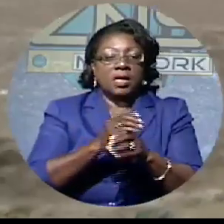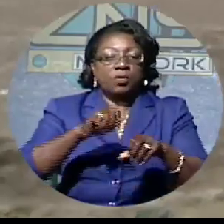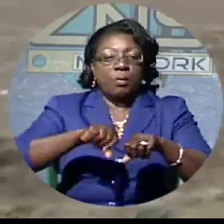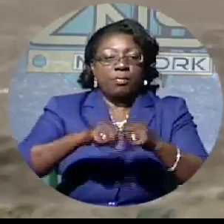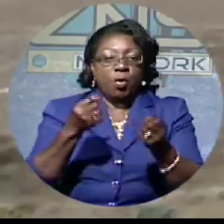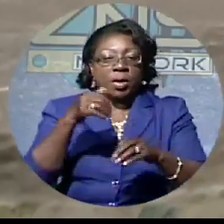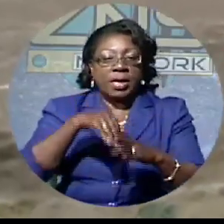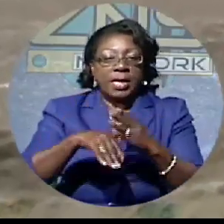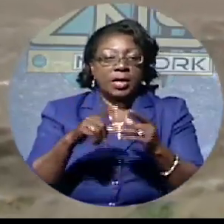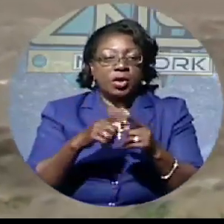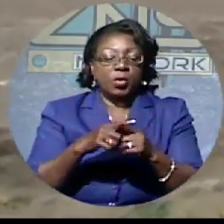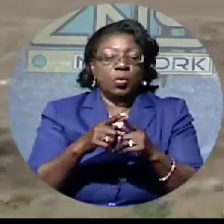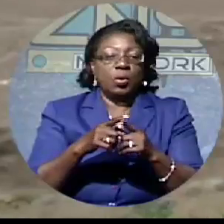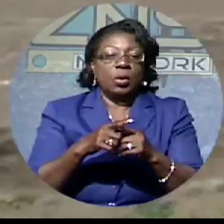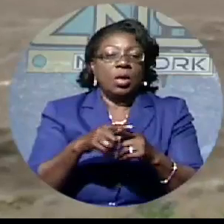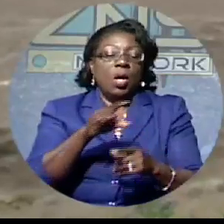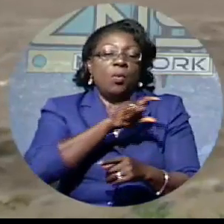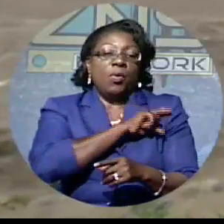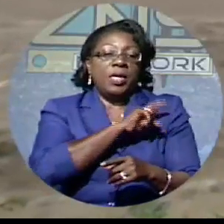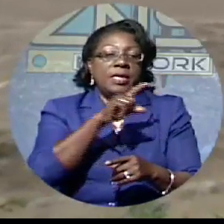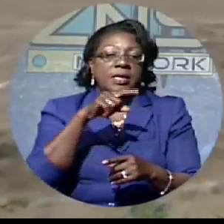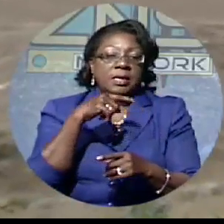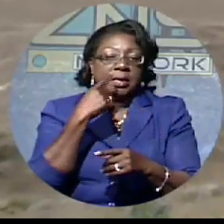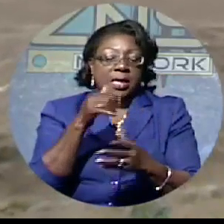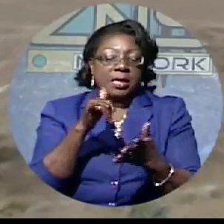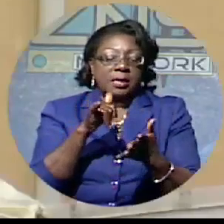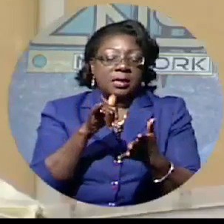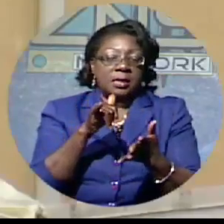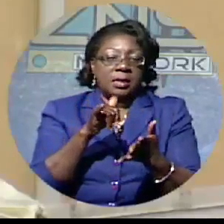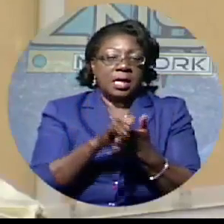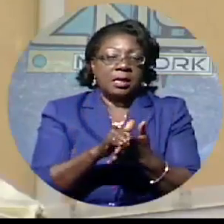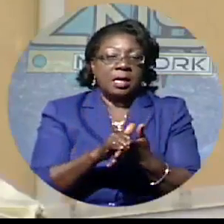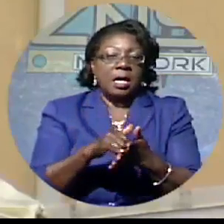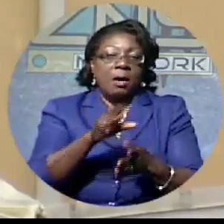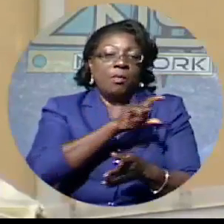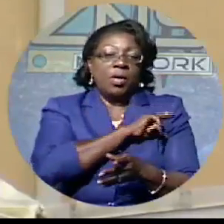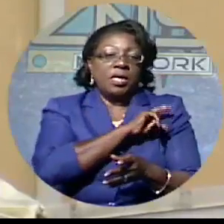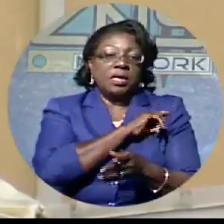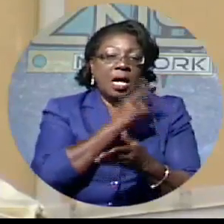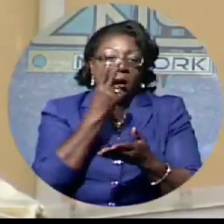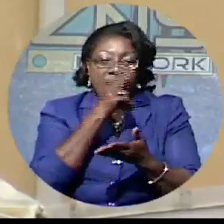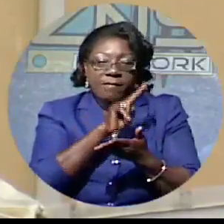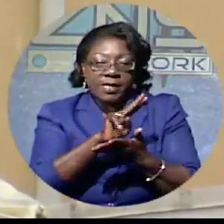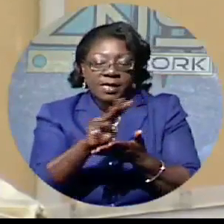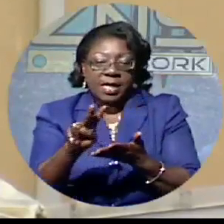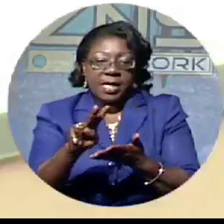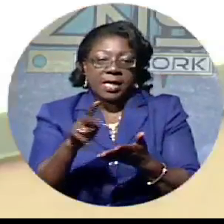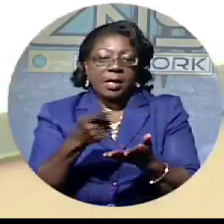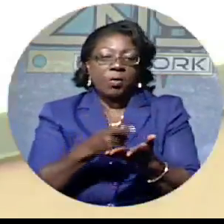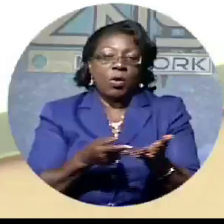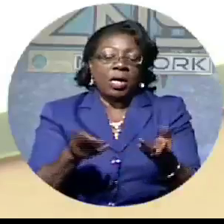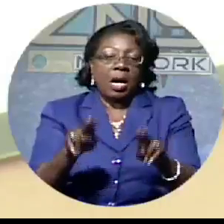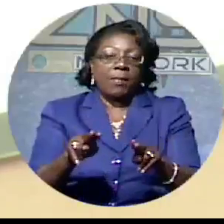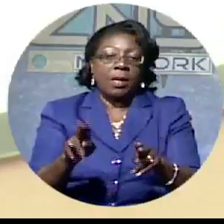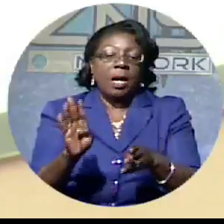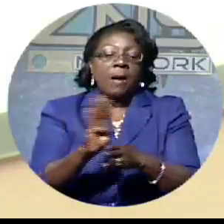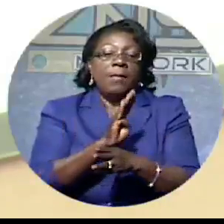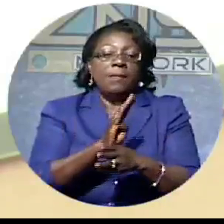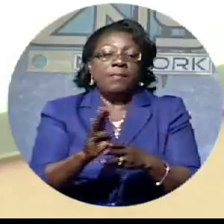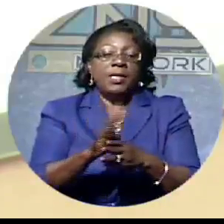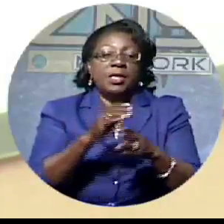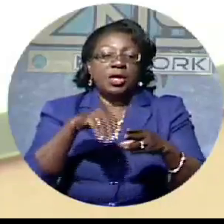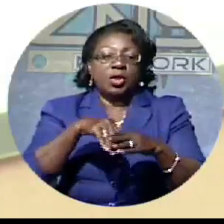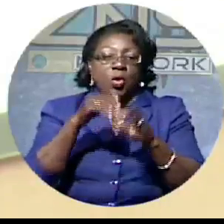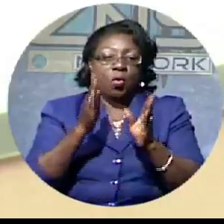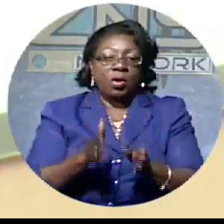in charge of the South Central Division, Superintendent Philip Wilson, says police are investigating these matters, but business owners must do their